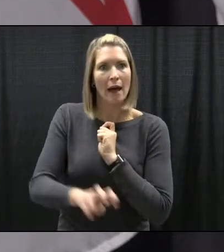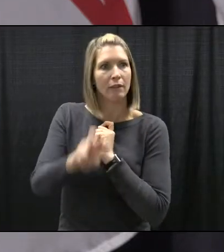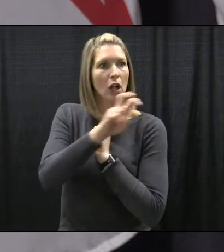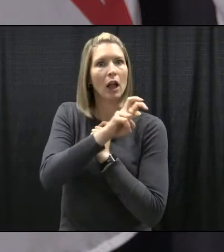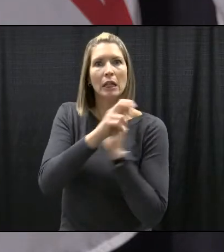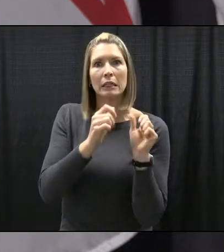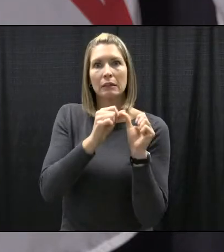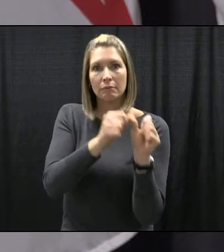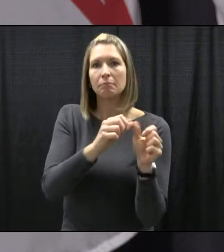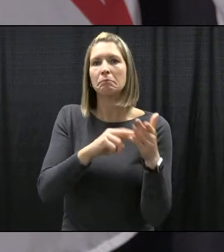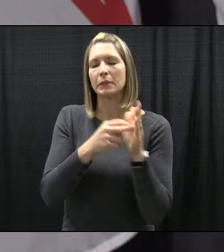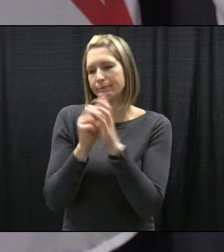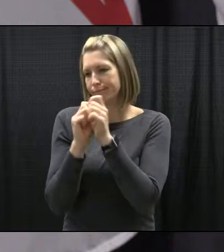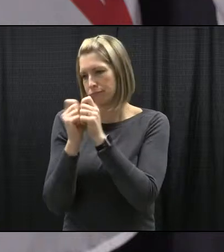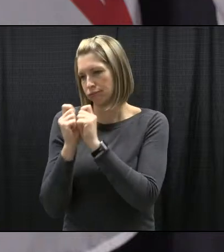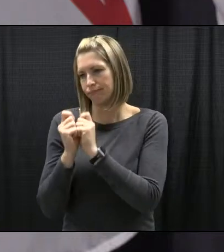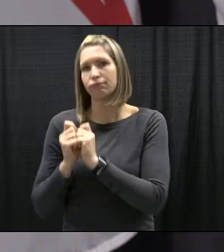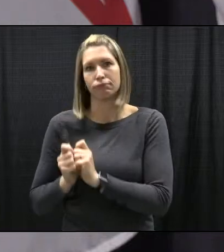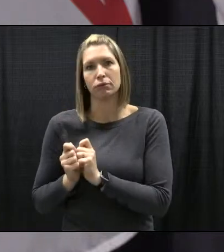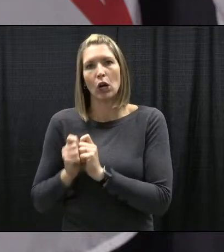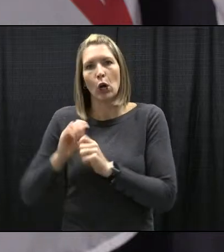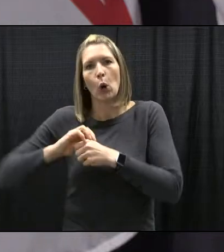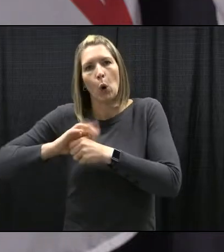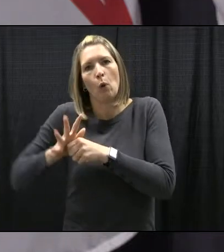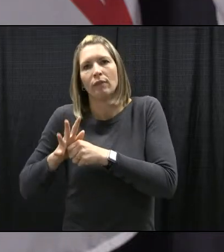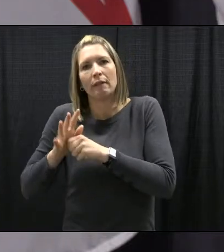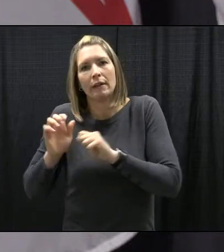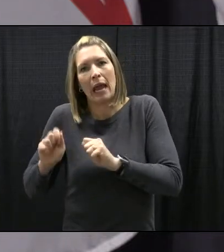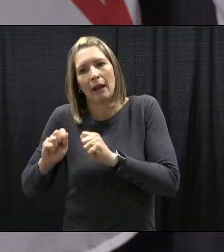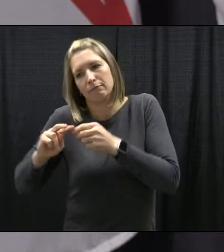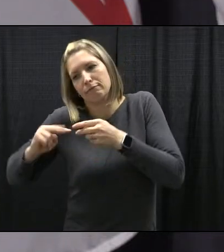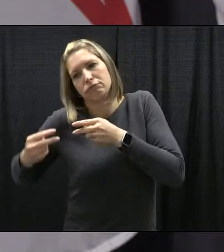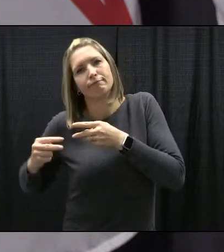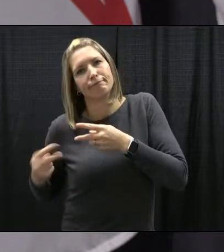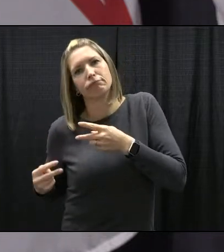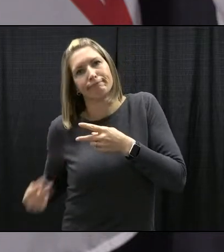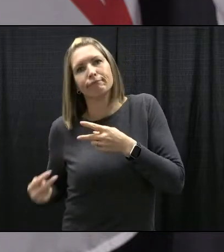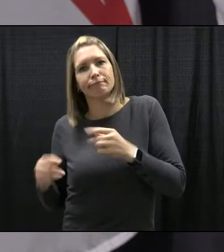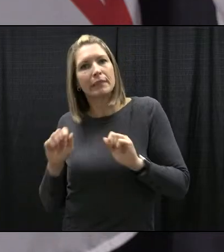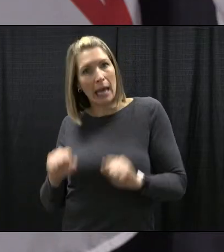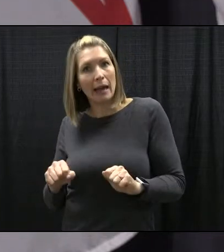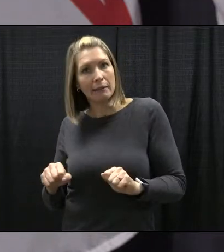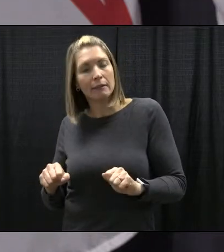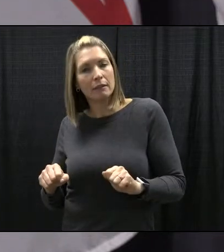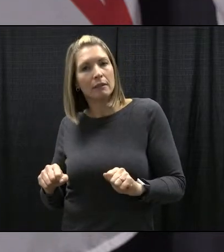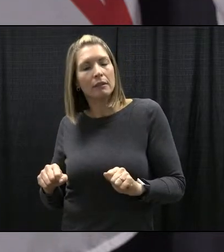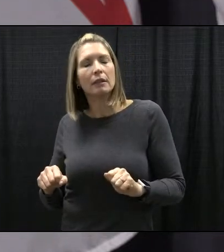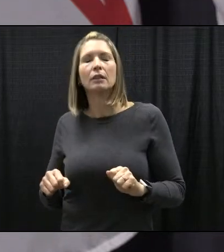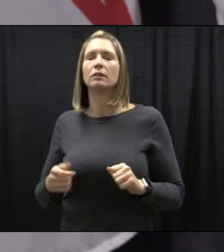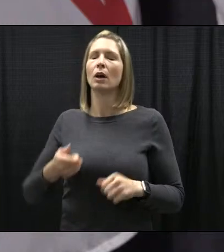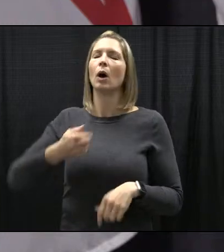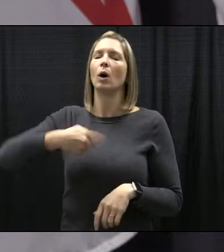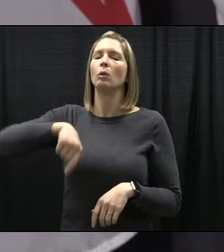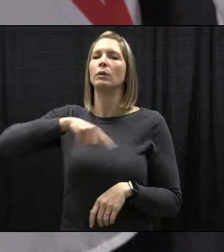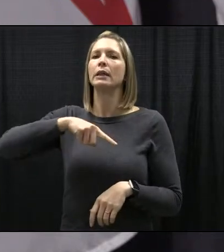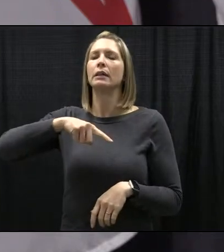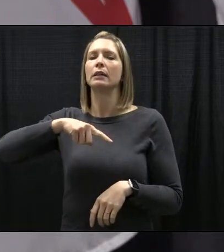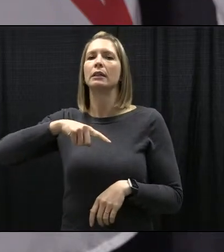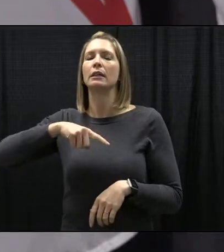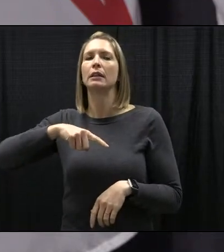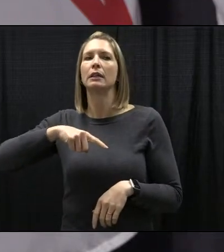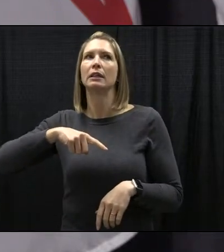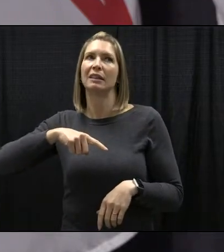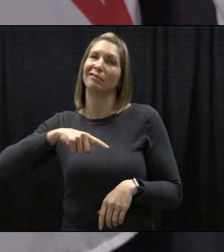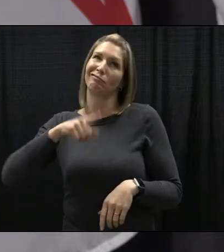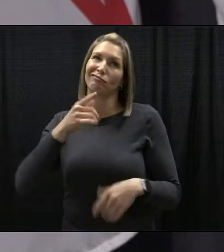of things, and this is ever changing, but I think we are seeing some strides towards, being able to live